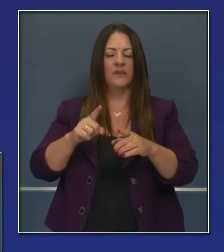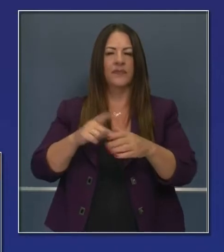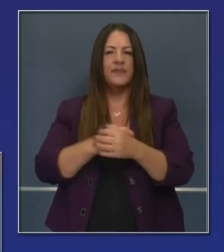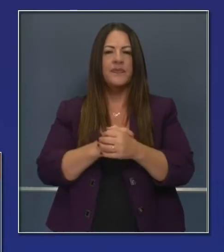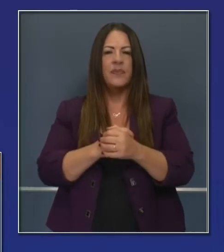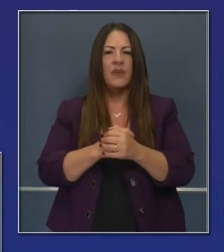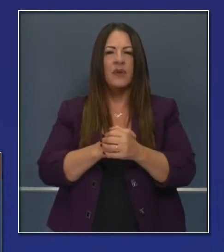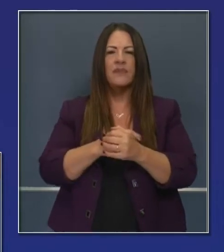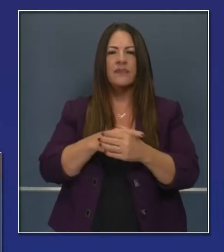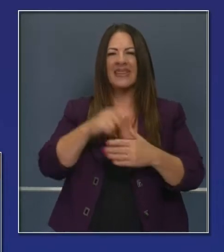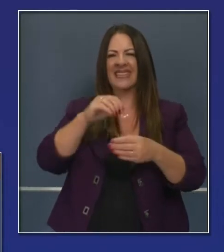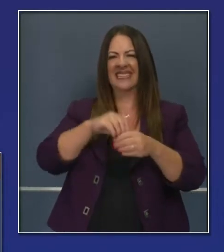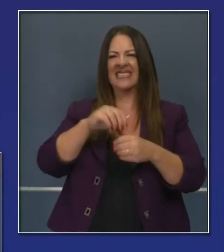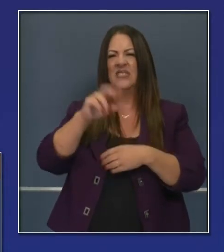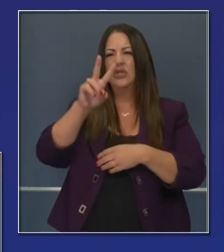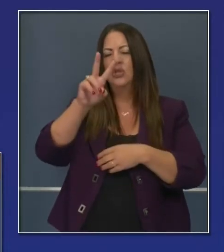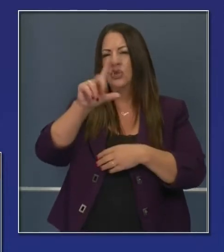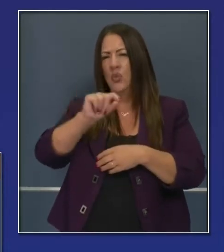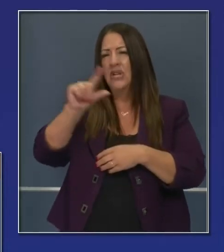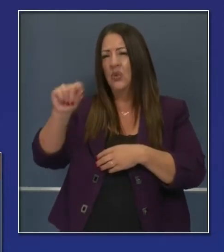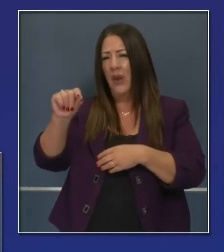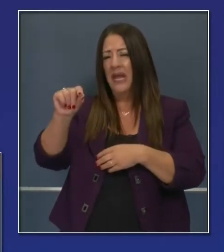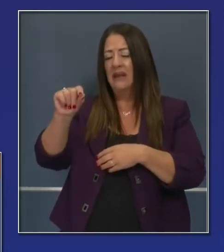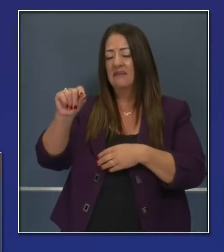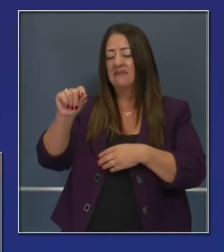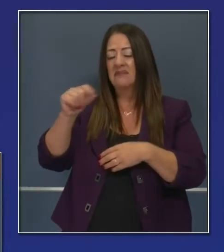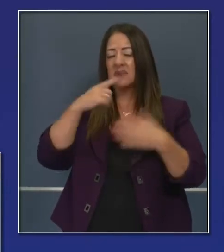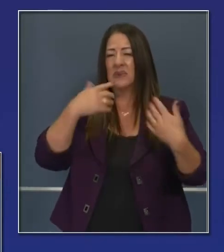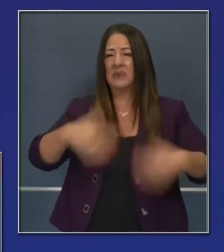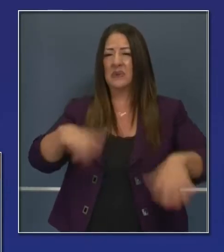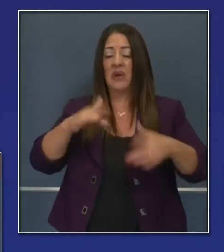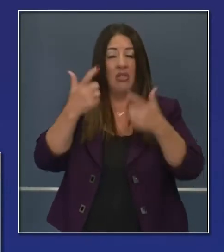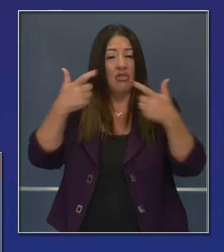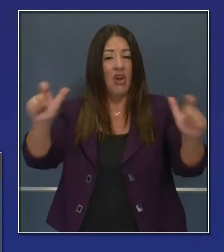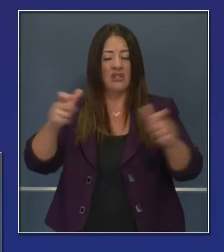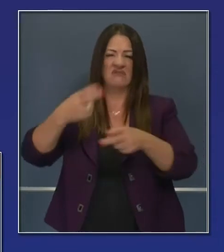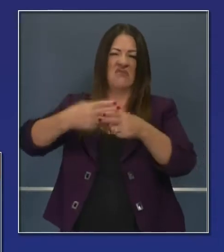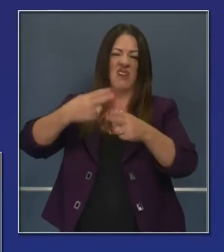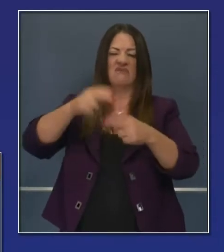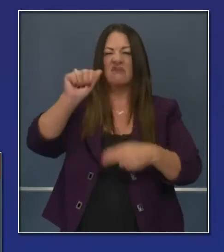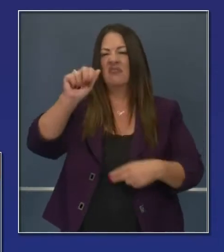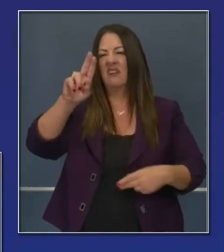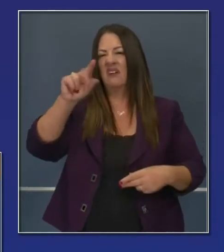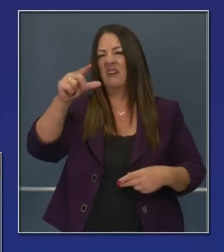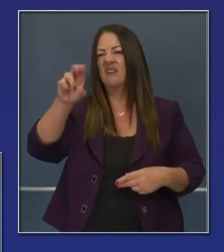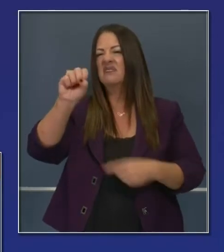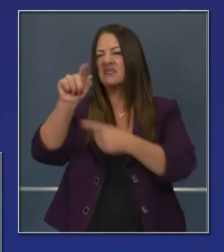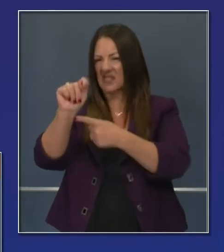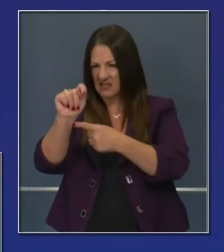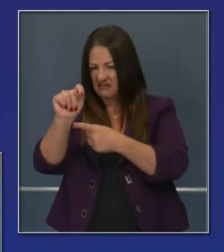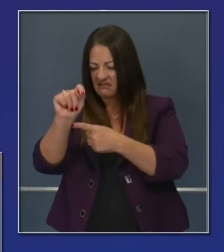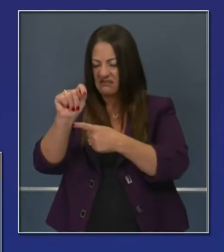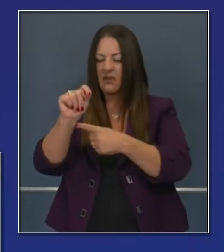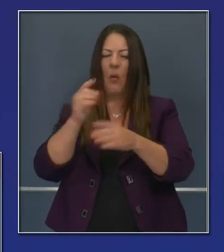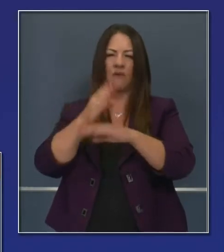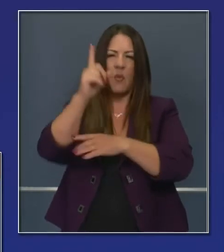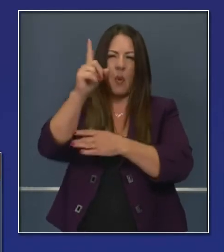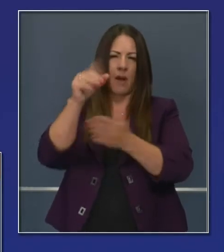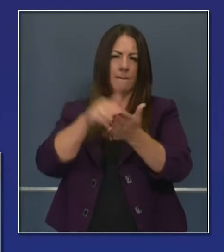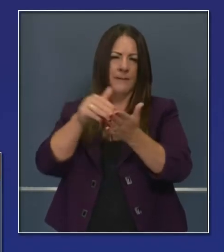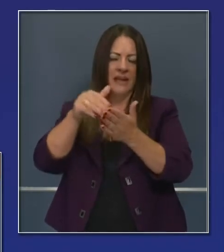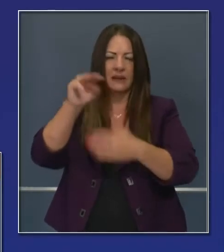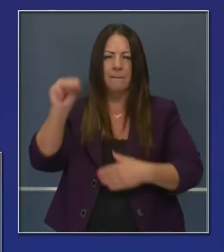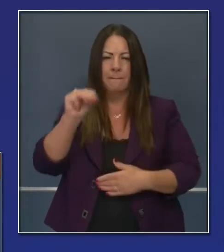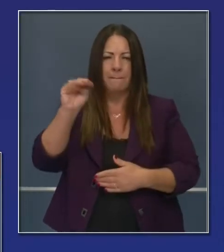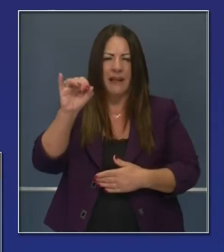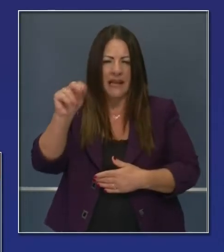20 in 2020, the largest being the August complex, over 1 million acres. Last week we updated